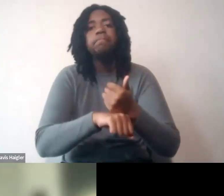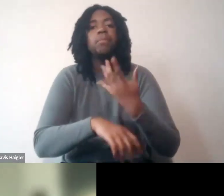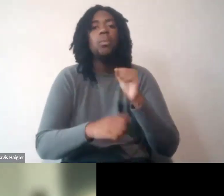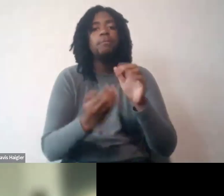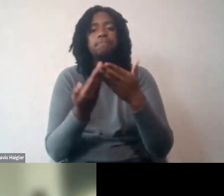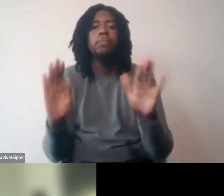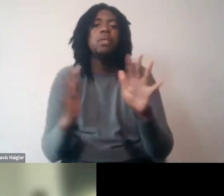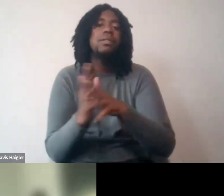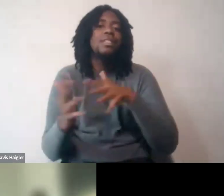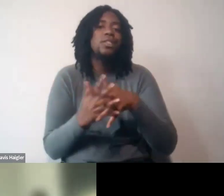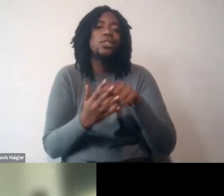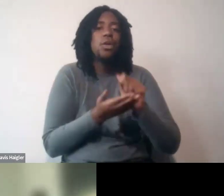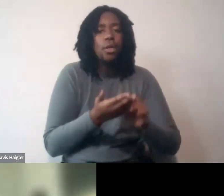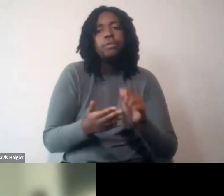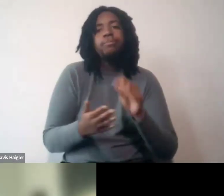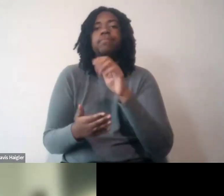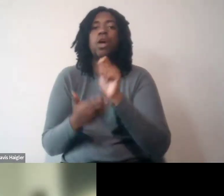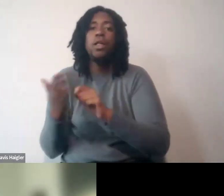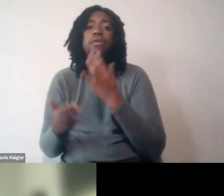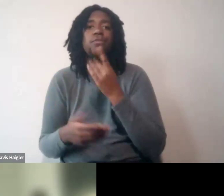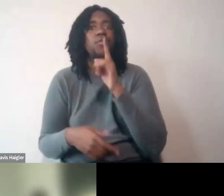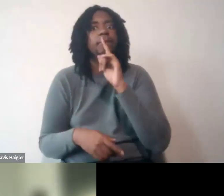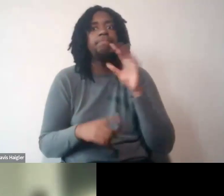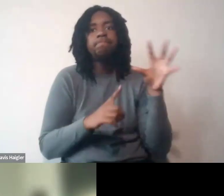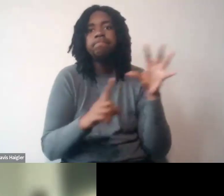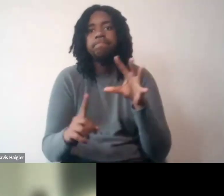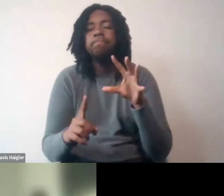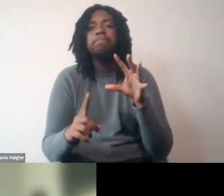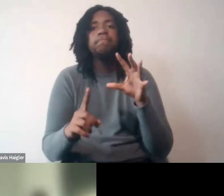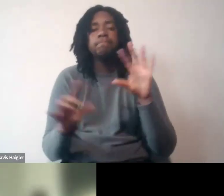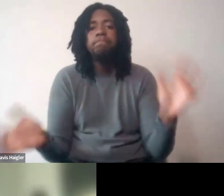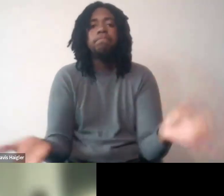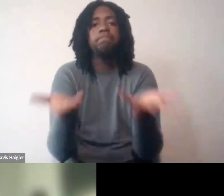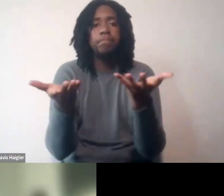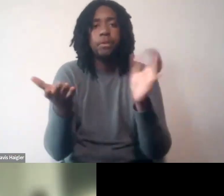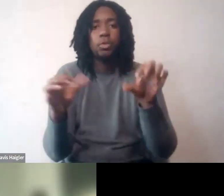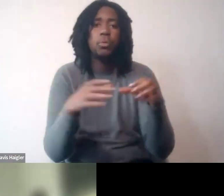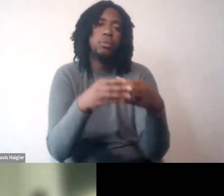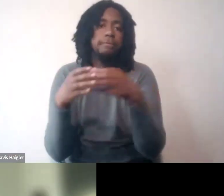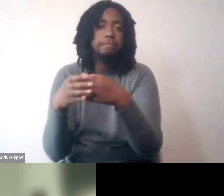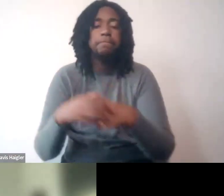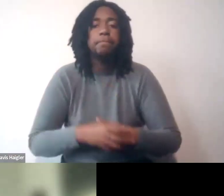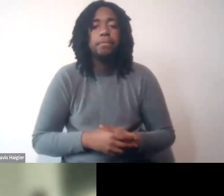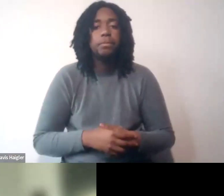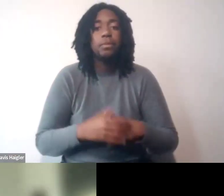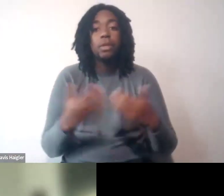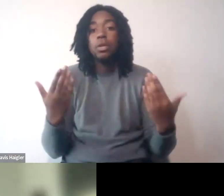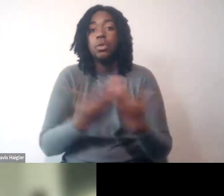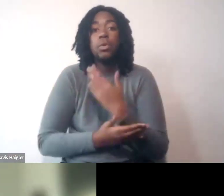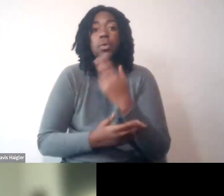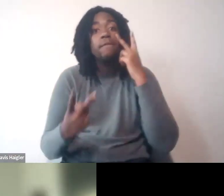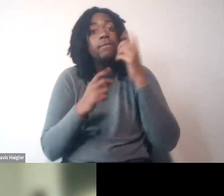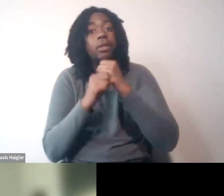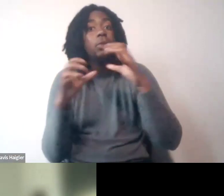Indigenous authors and authors of color and really focus on that and give voice to that. The New Visions Award contest is